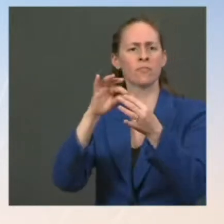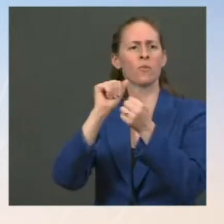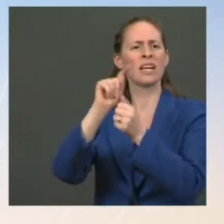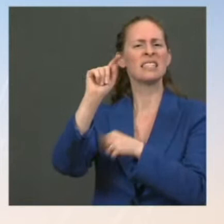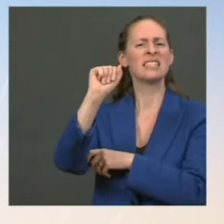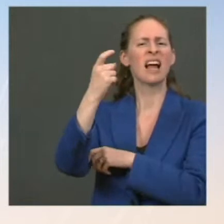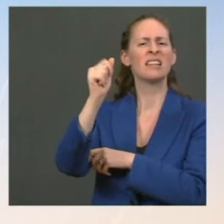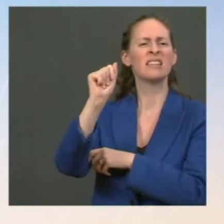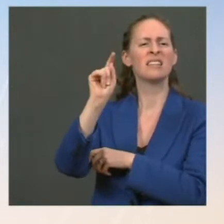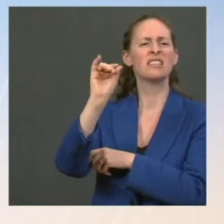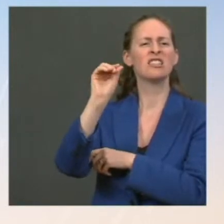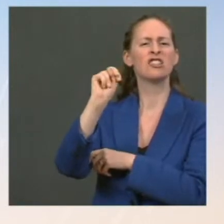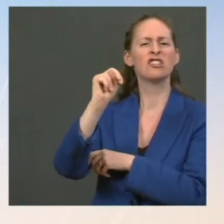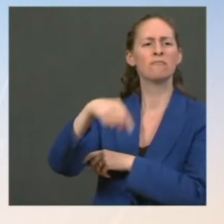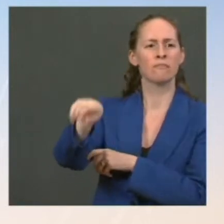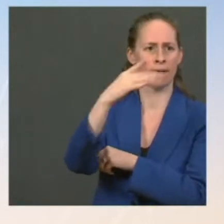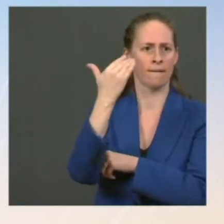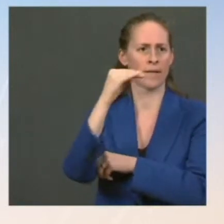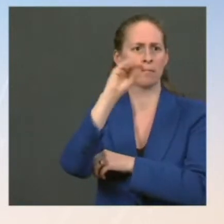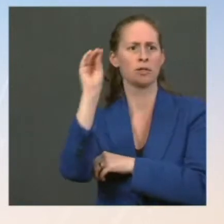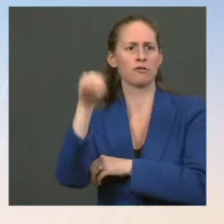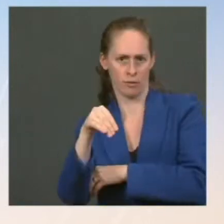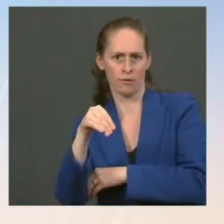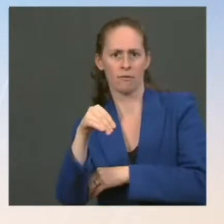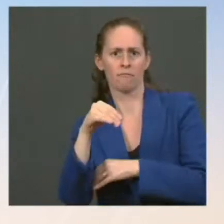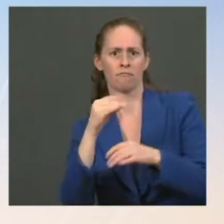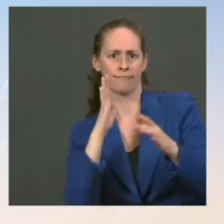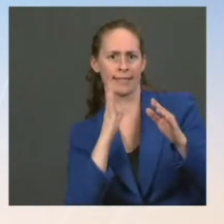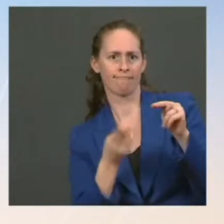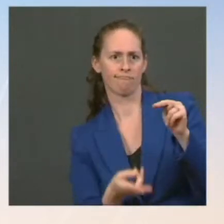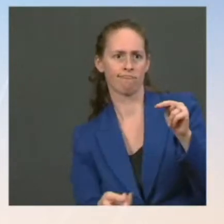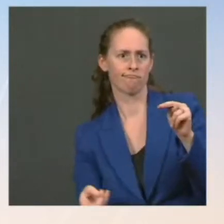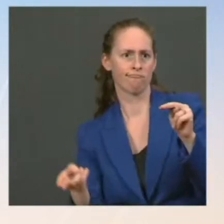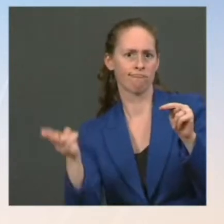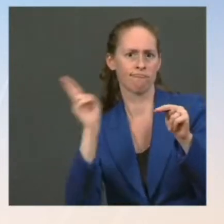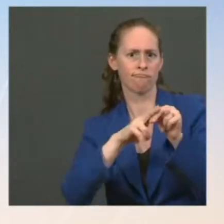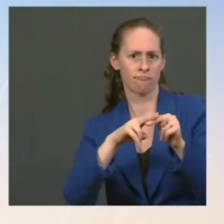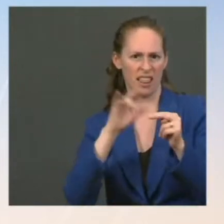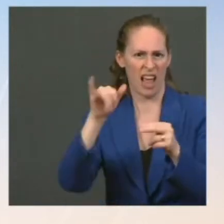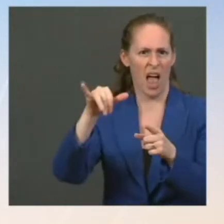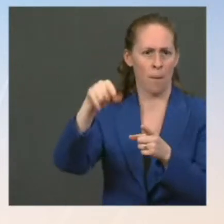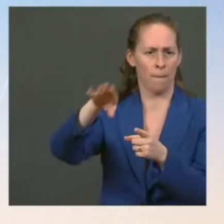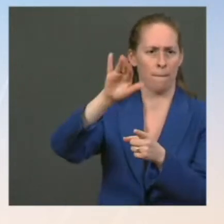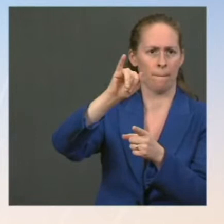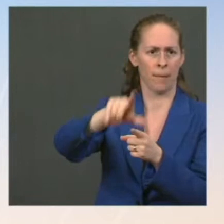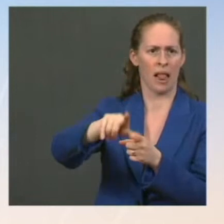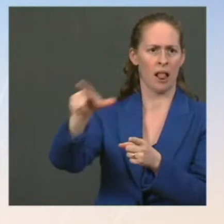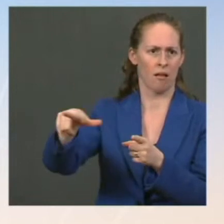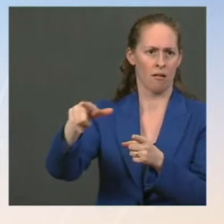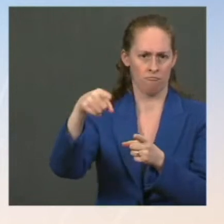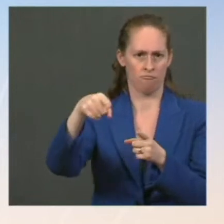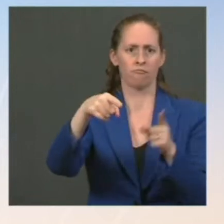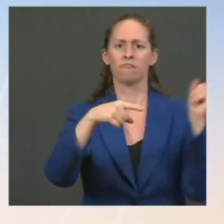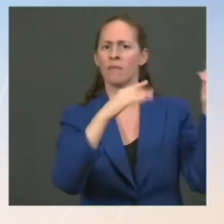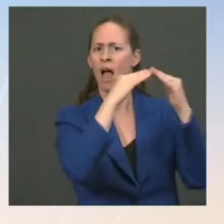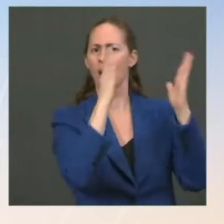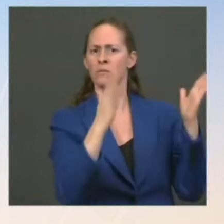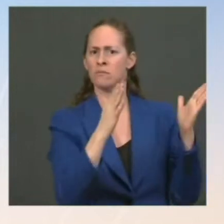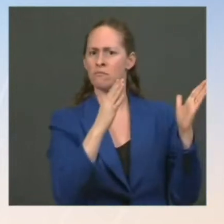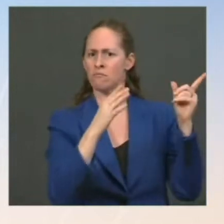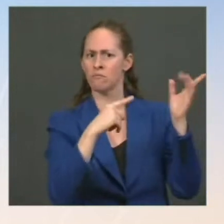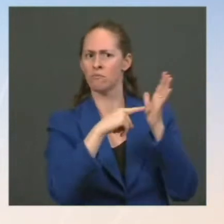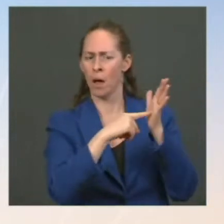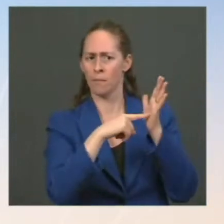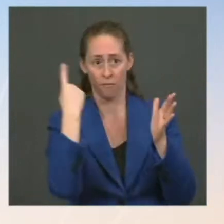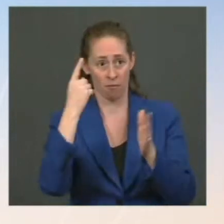would see their taxes increase under the bill that's approved by the House Ways and Means Committee. Will the president sign that